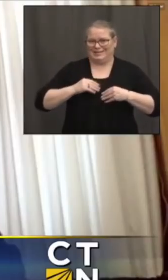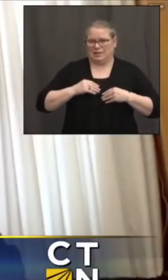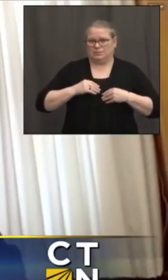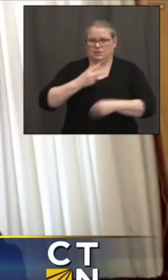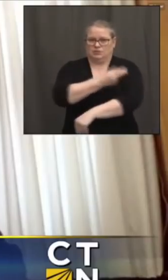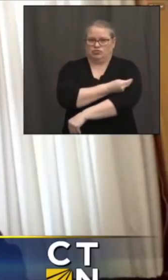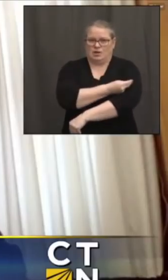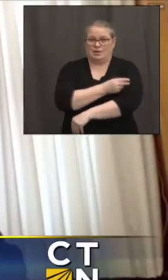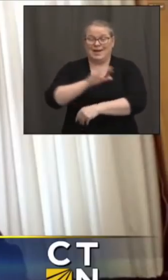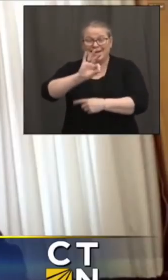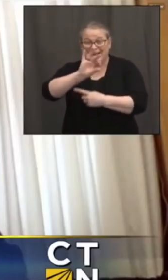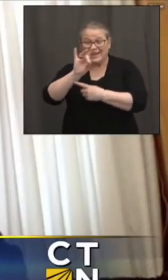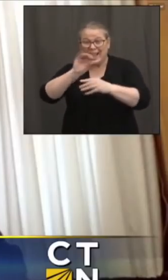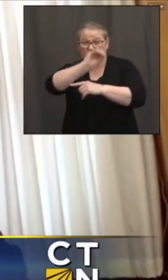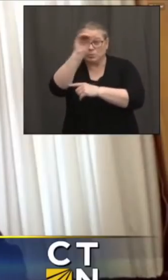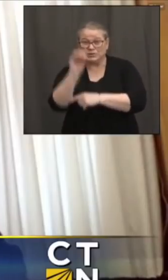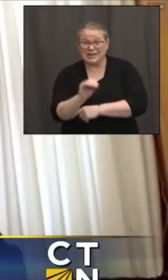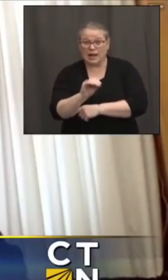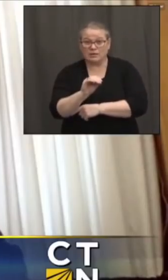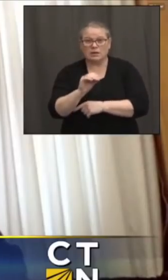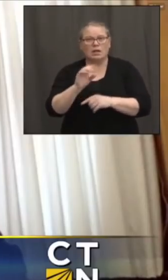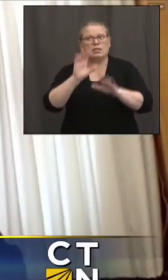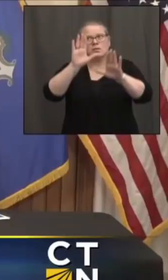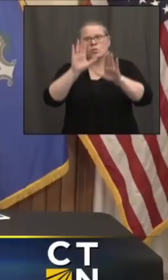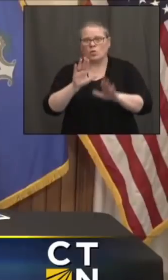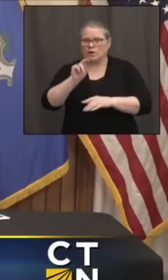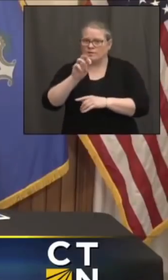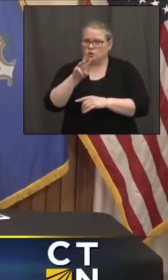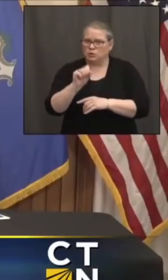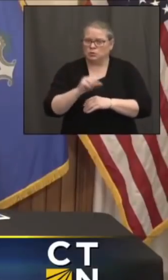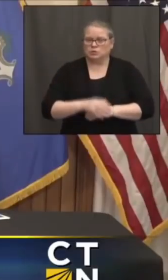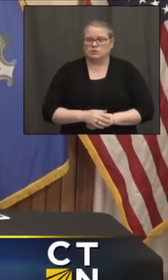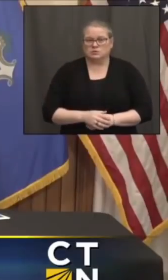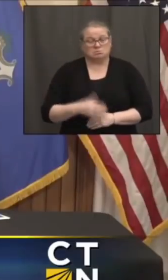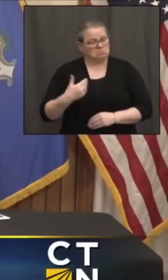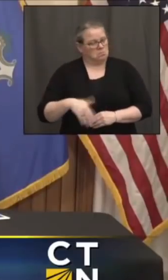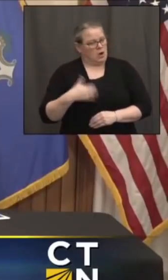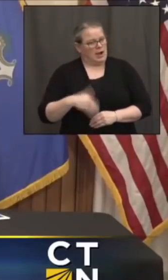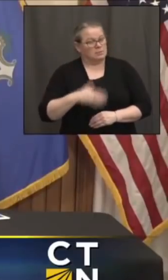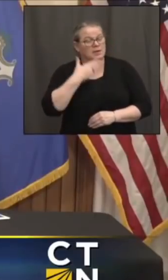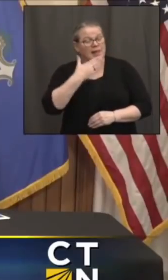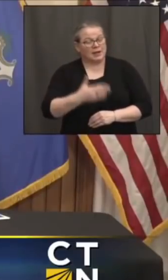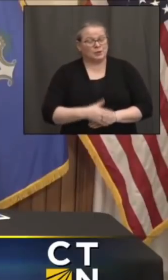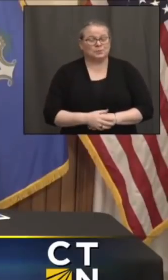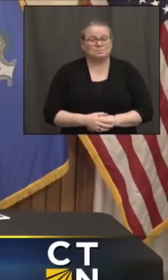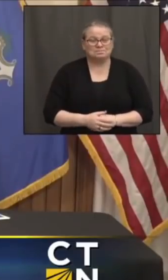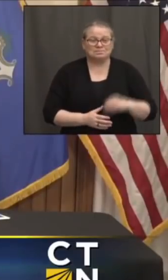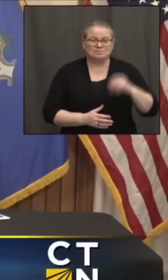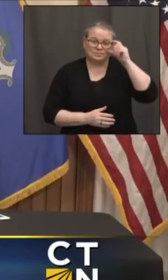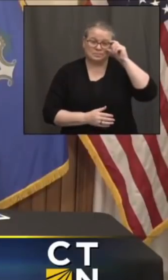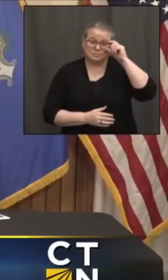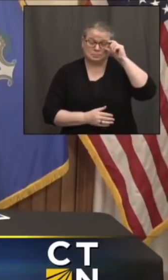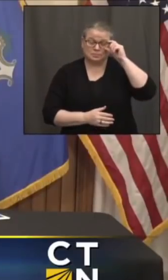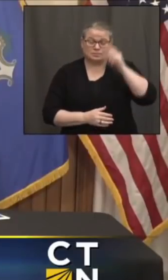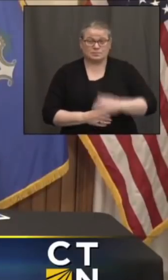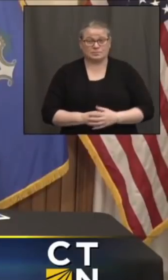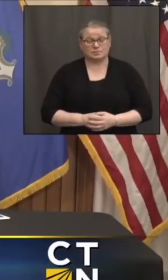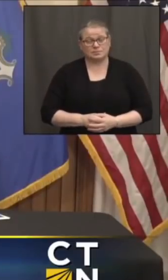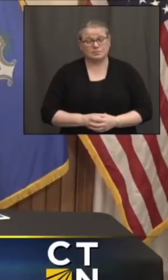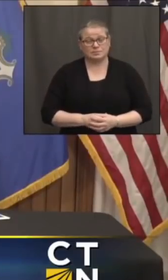acceptance rate, which is really fantastic news. Wow. Okay, great. Thank you so much.